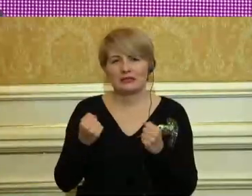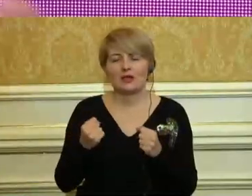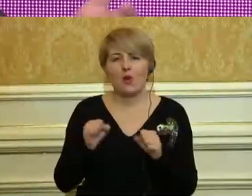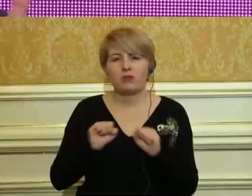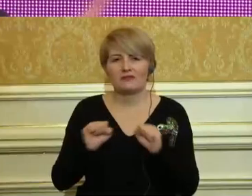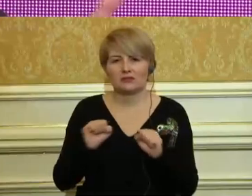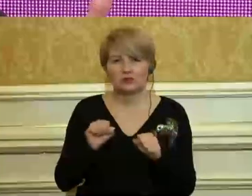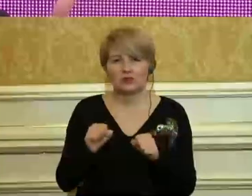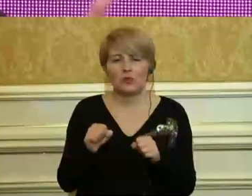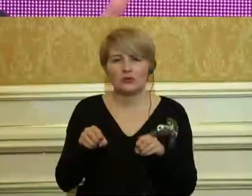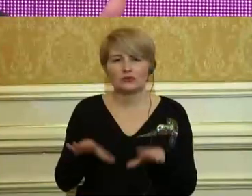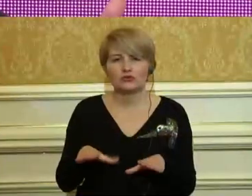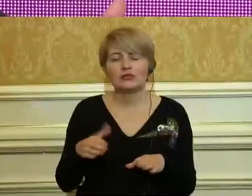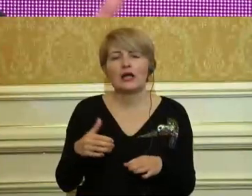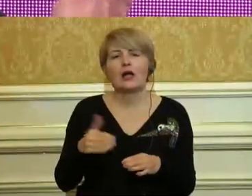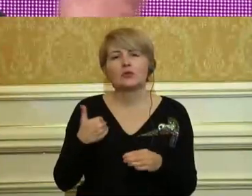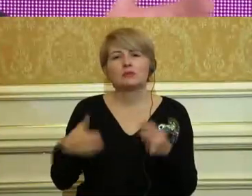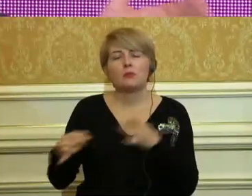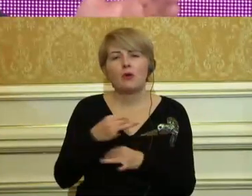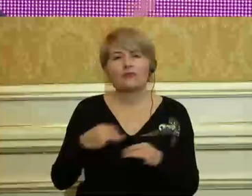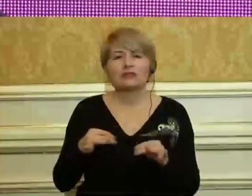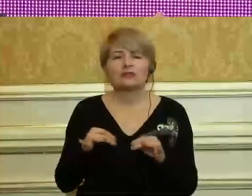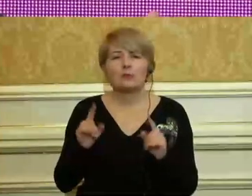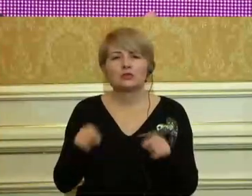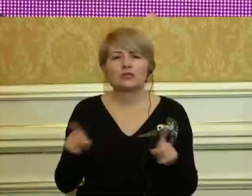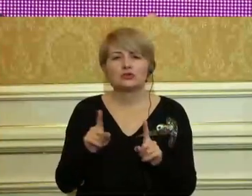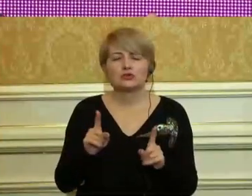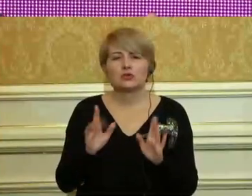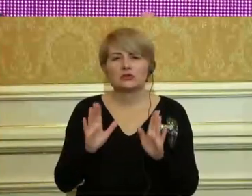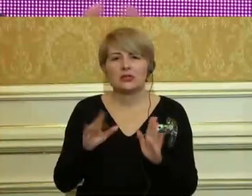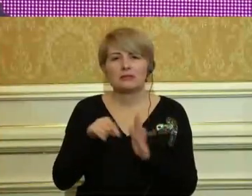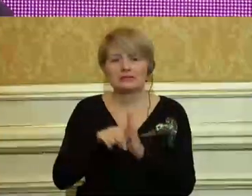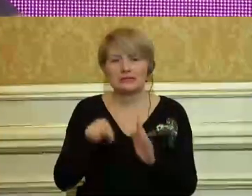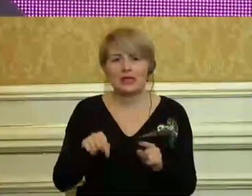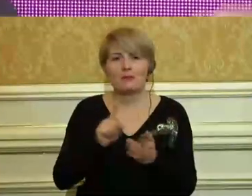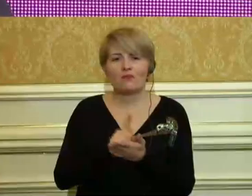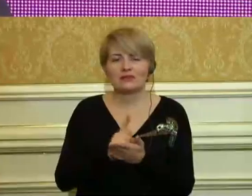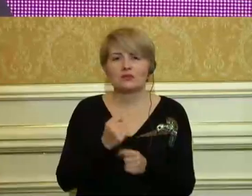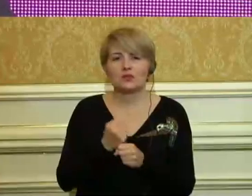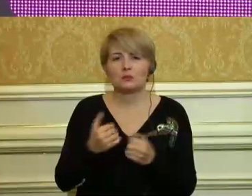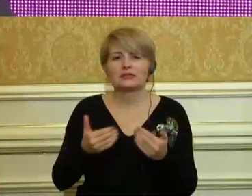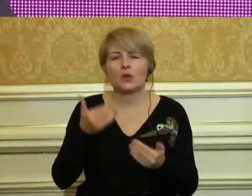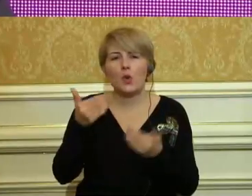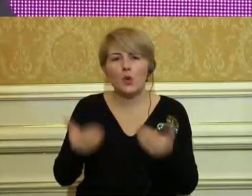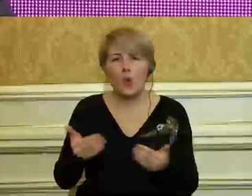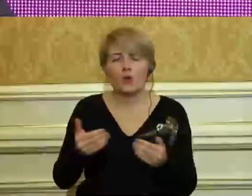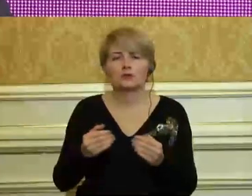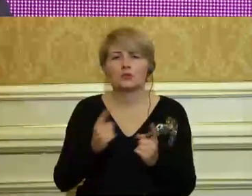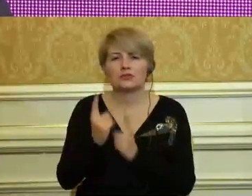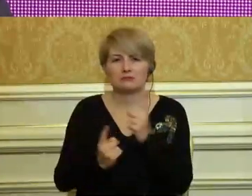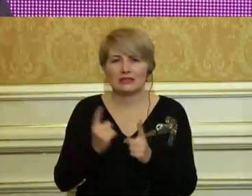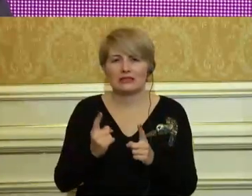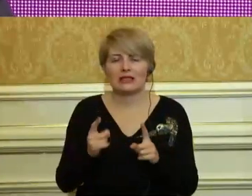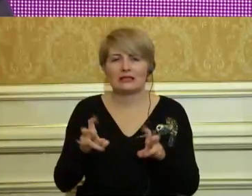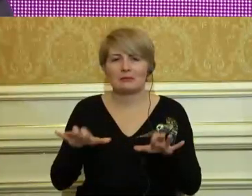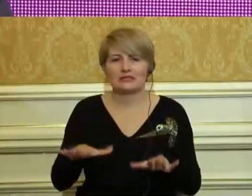cannot make the so-called decision or managerial decision. This cadency of the parliament should make the step